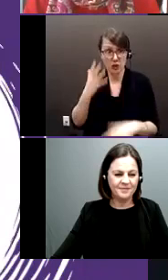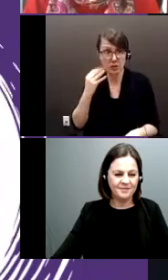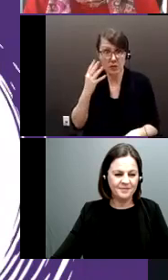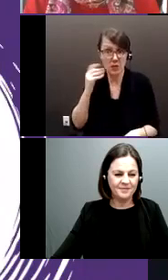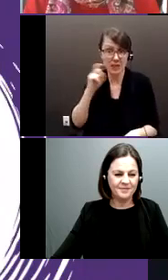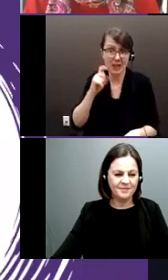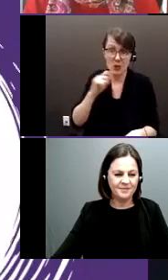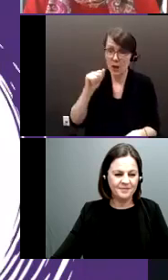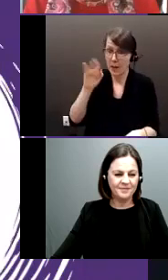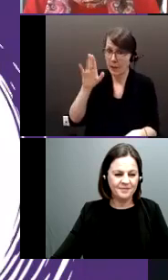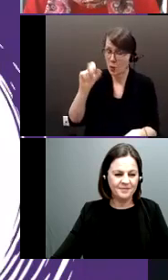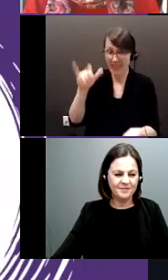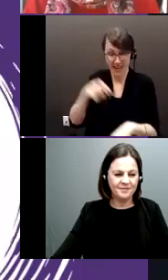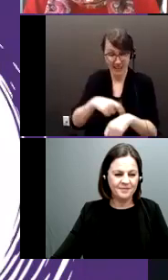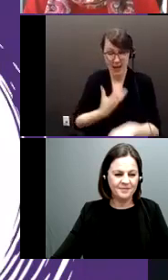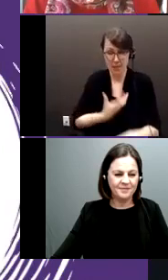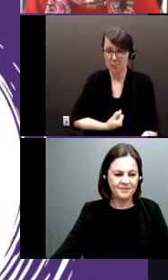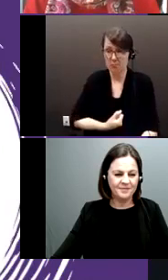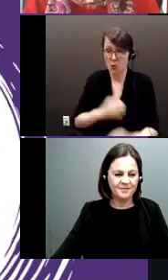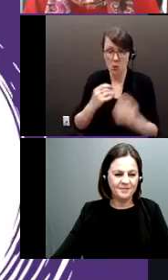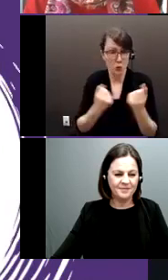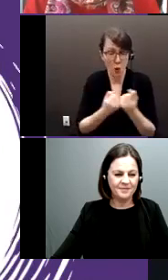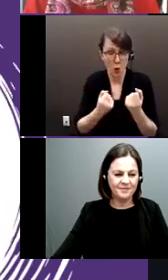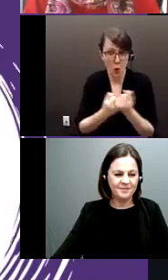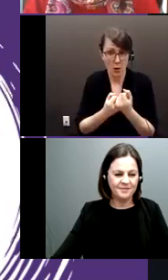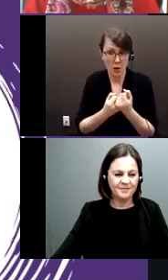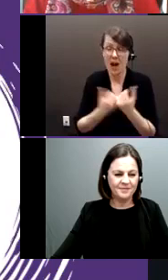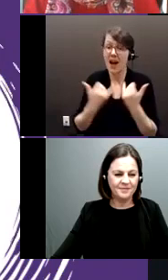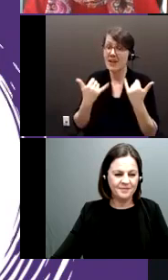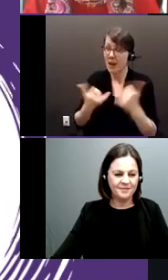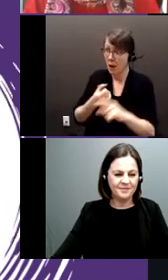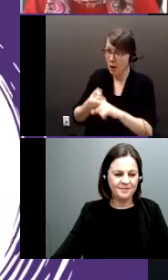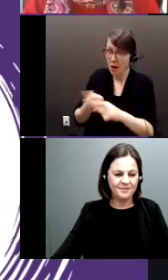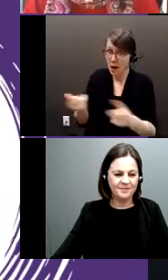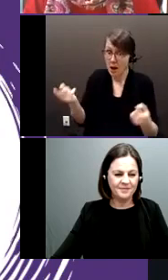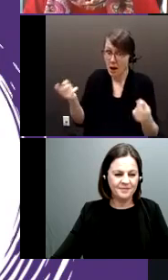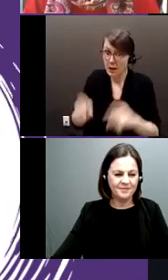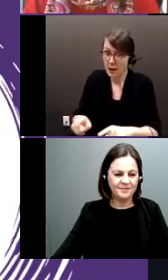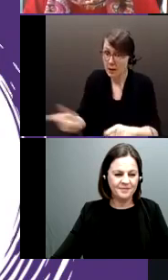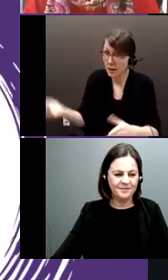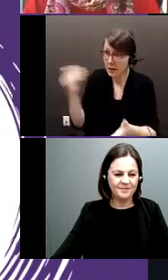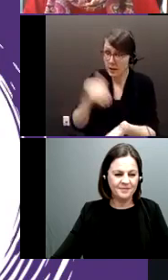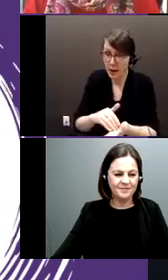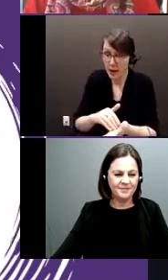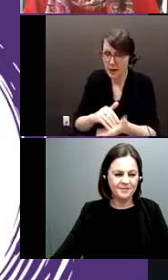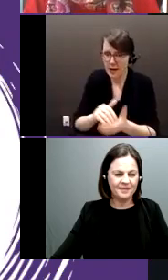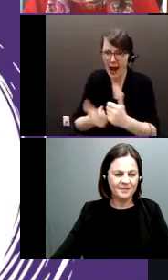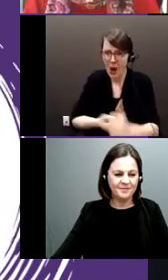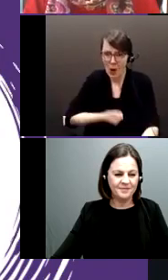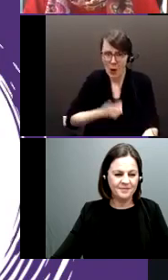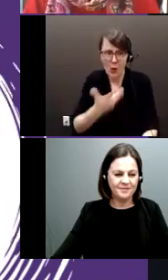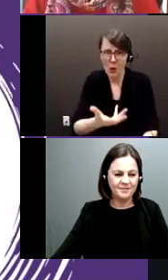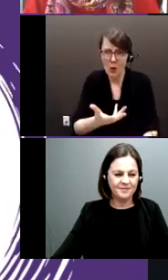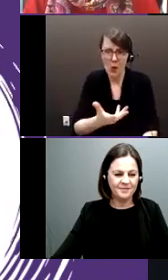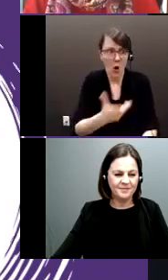it or didn't get support. How do they know how to talk about it now? Who do they share this information with? Who do they